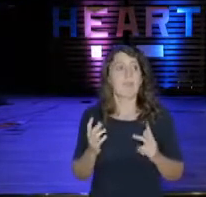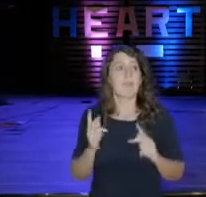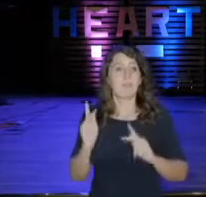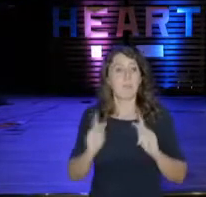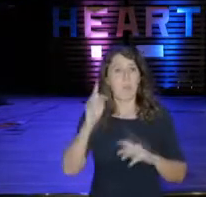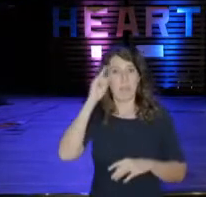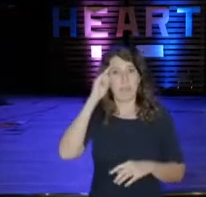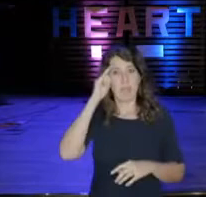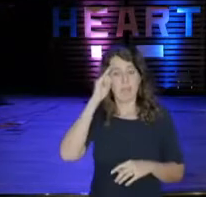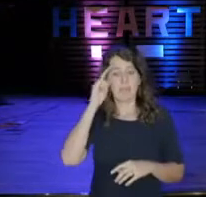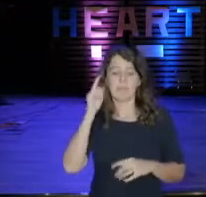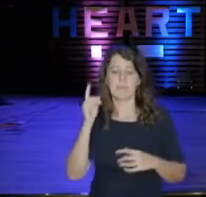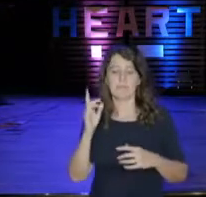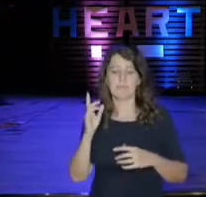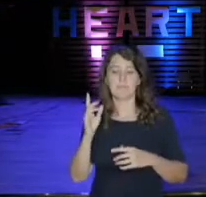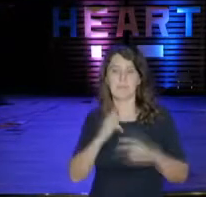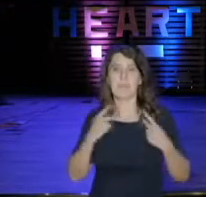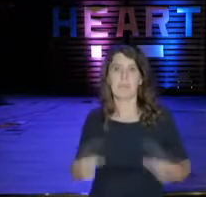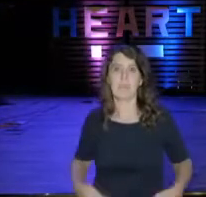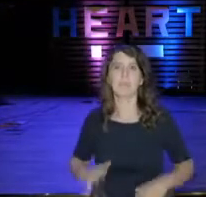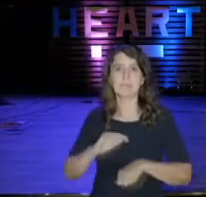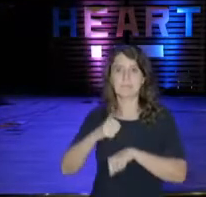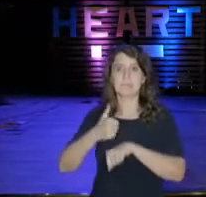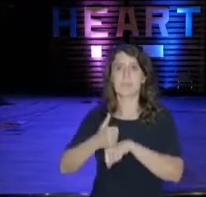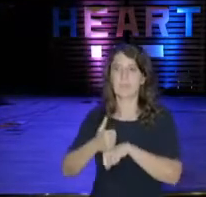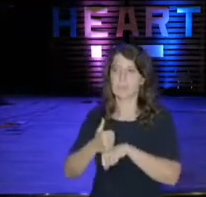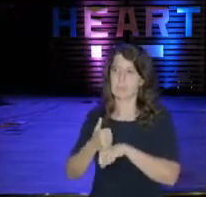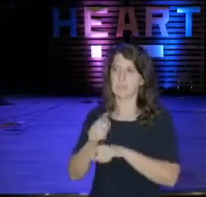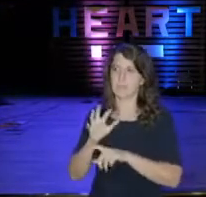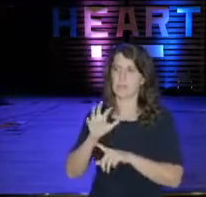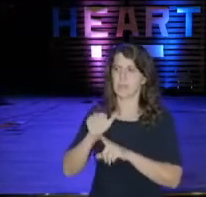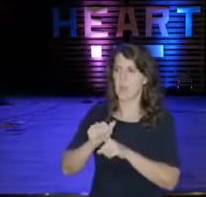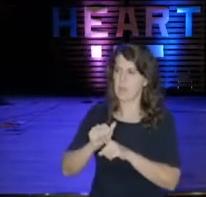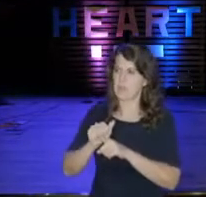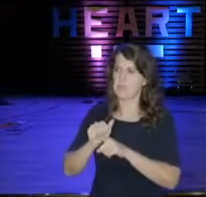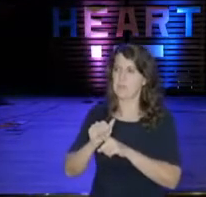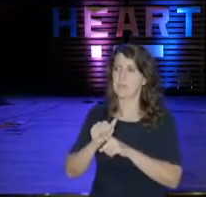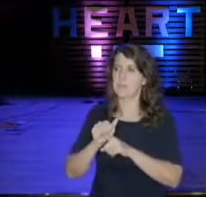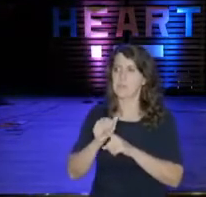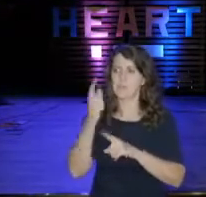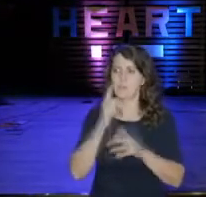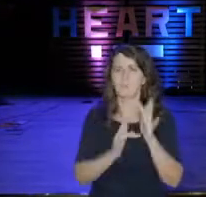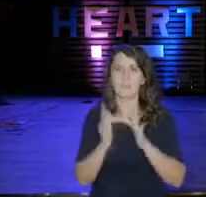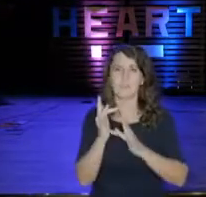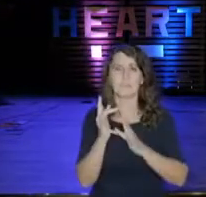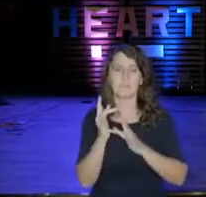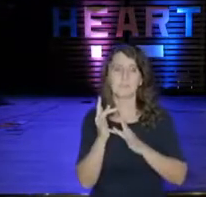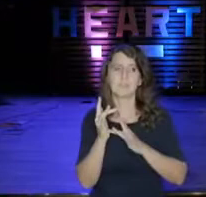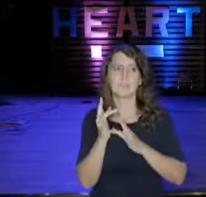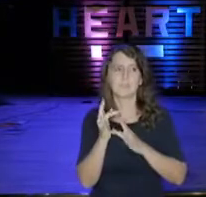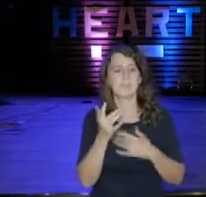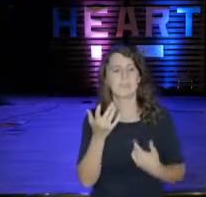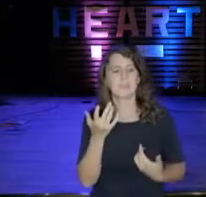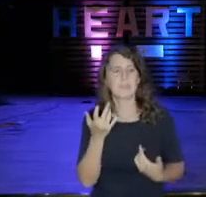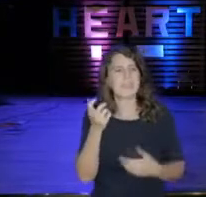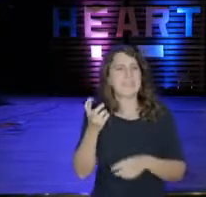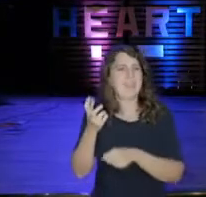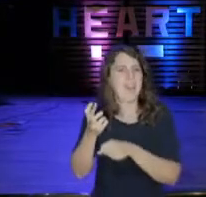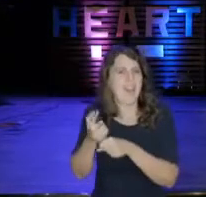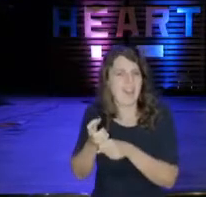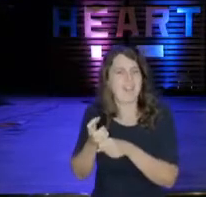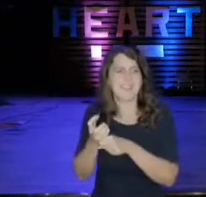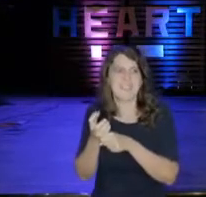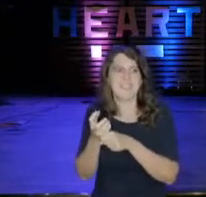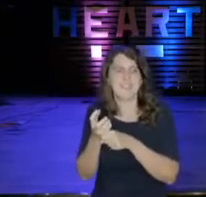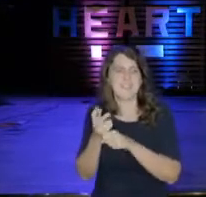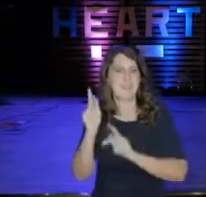trap for Jesus, but they had set a trap for her as well before so they could get to Jesus, because it's hard to catch two or more